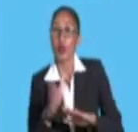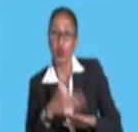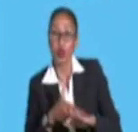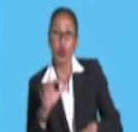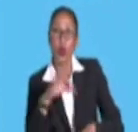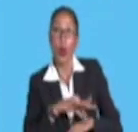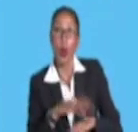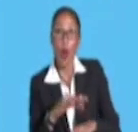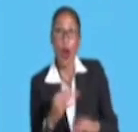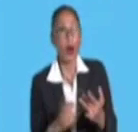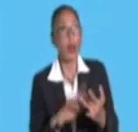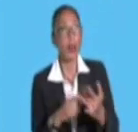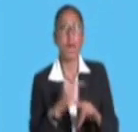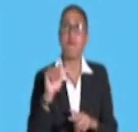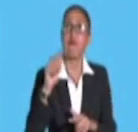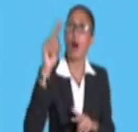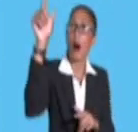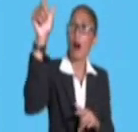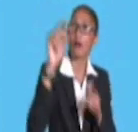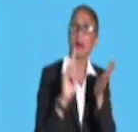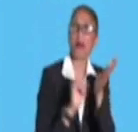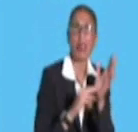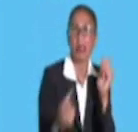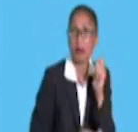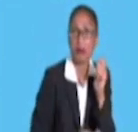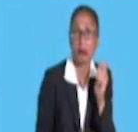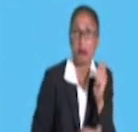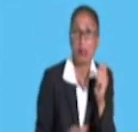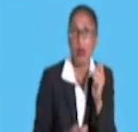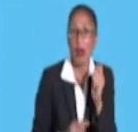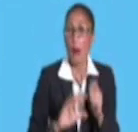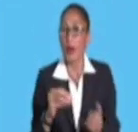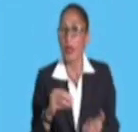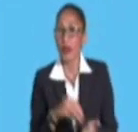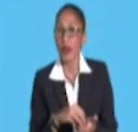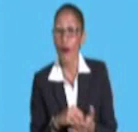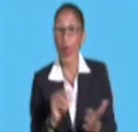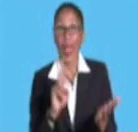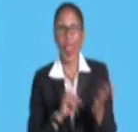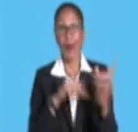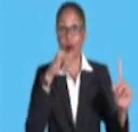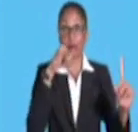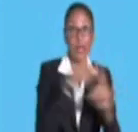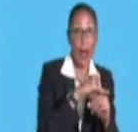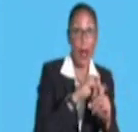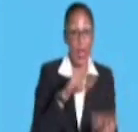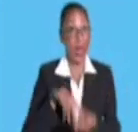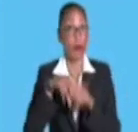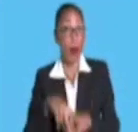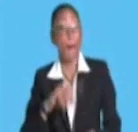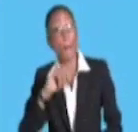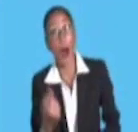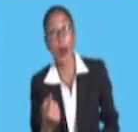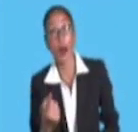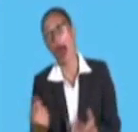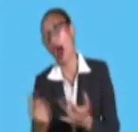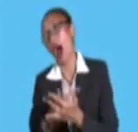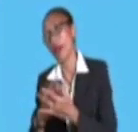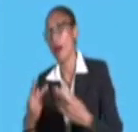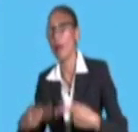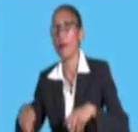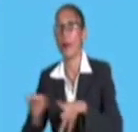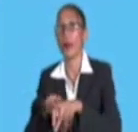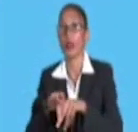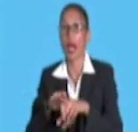in Keasi, which is expected to serve not only the provinces of Novosa and Nandranga, but also the Mukuya and